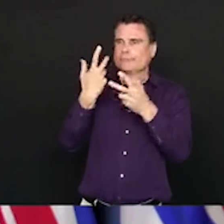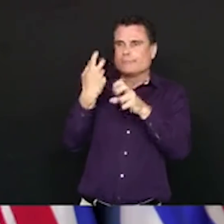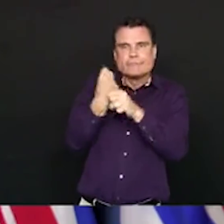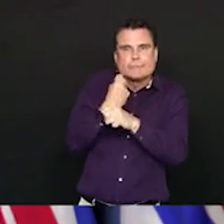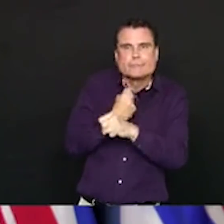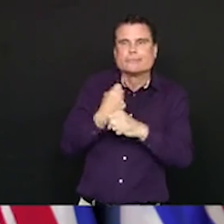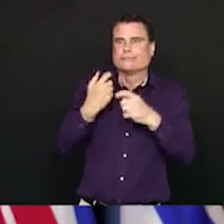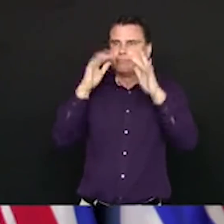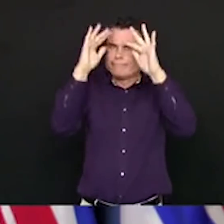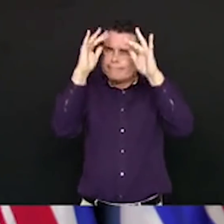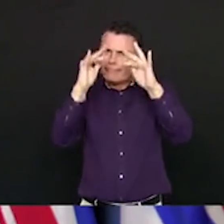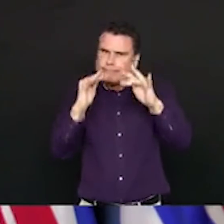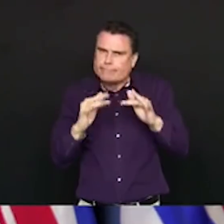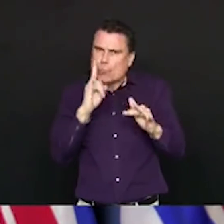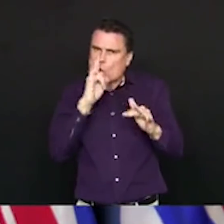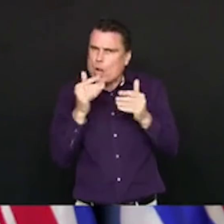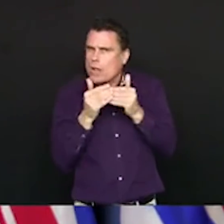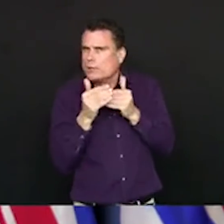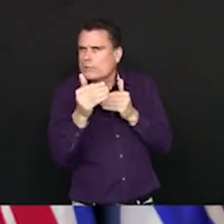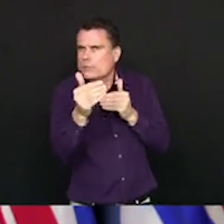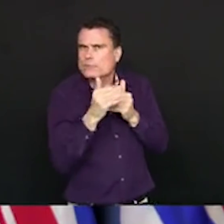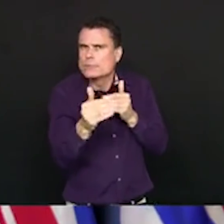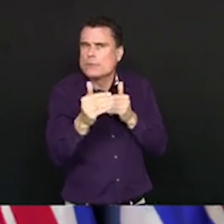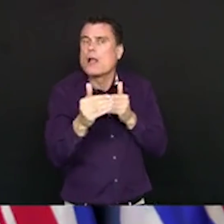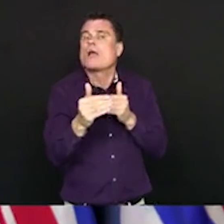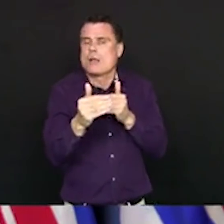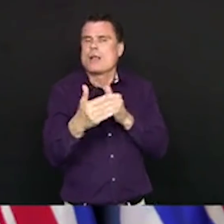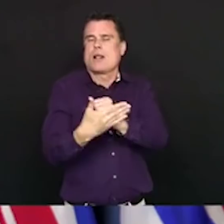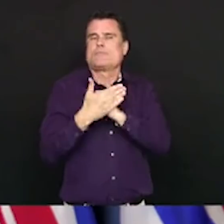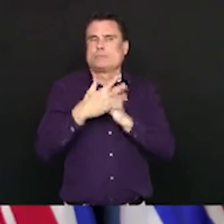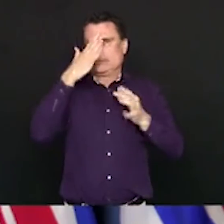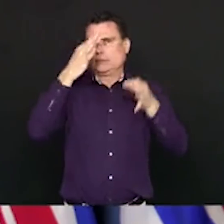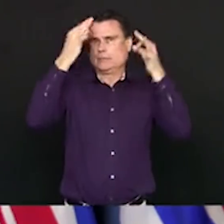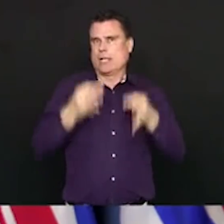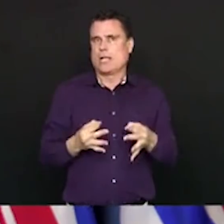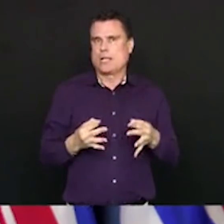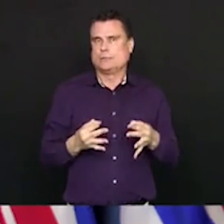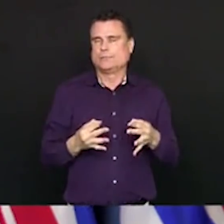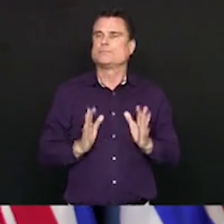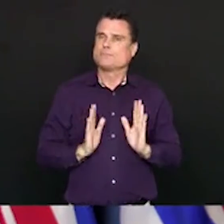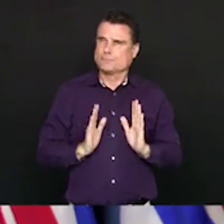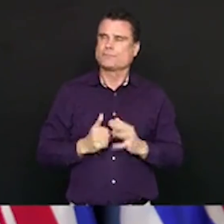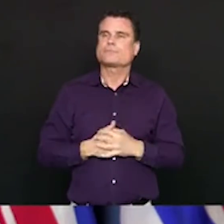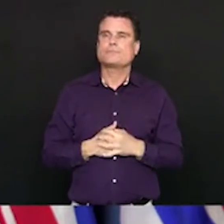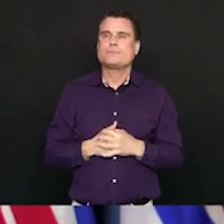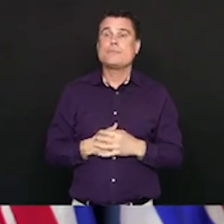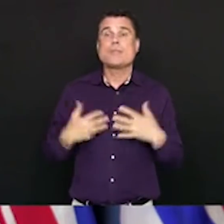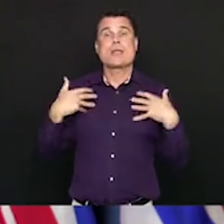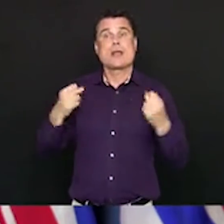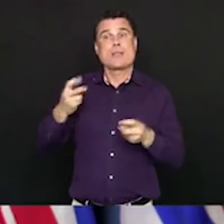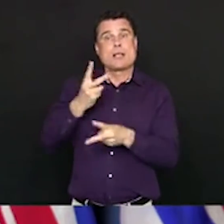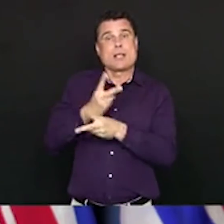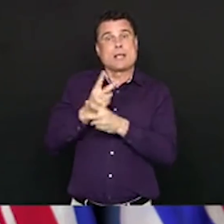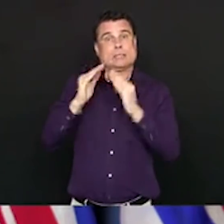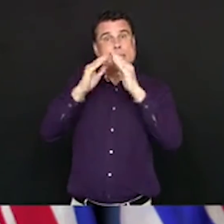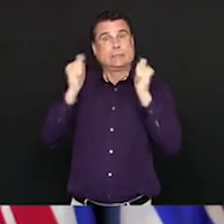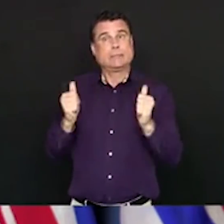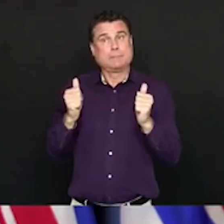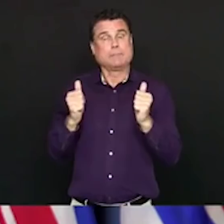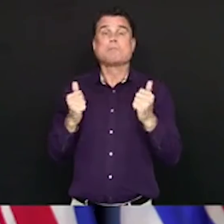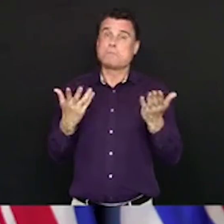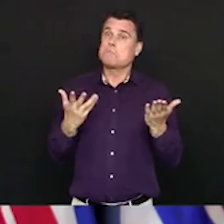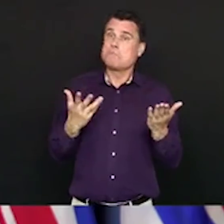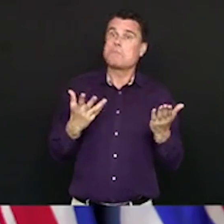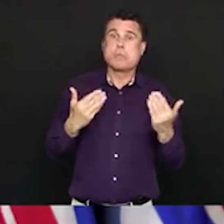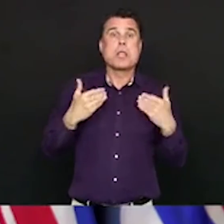economy, of course, the capacity in our acute care system is robust. That's at the cost of those elective